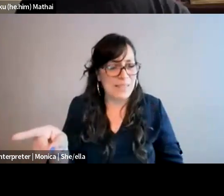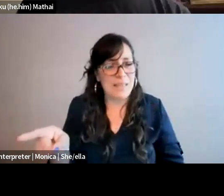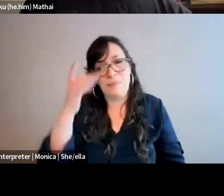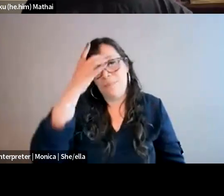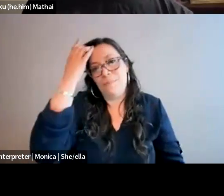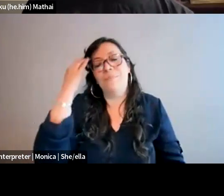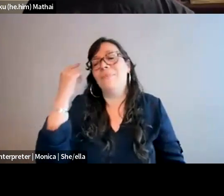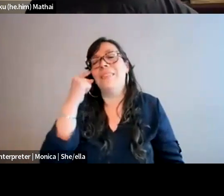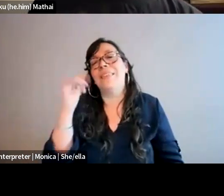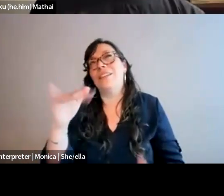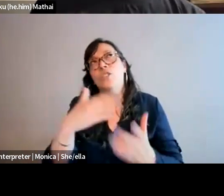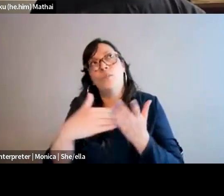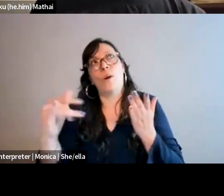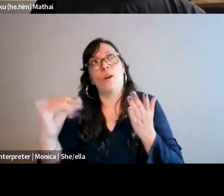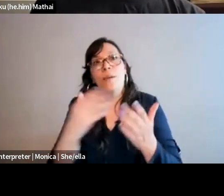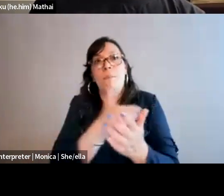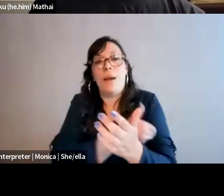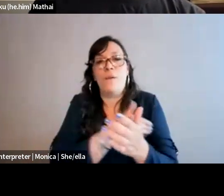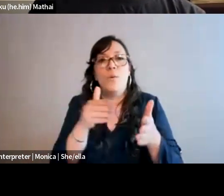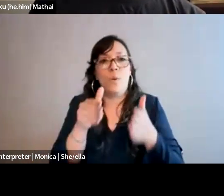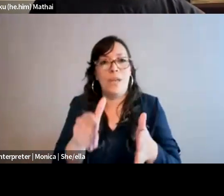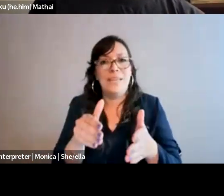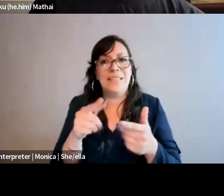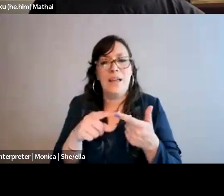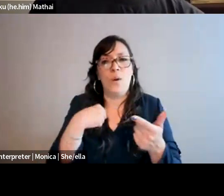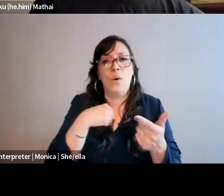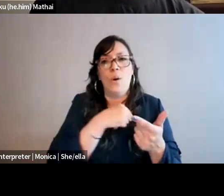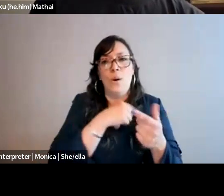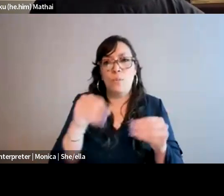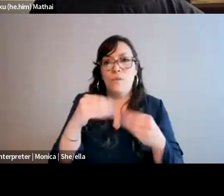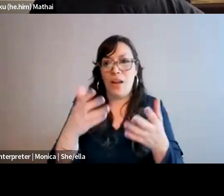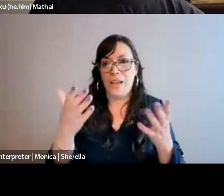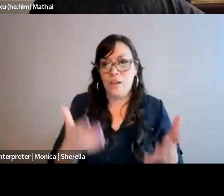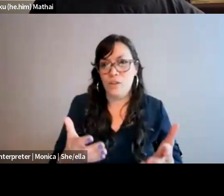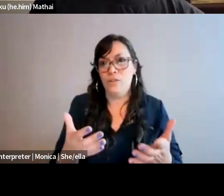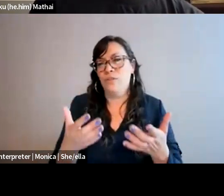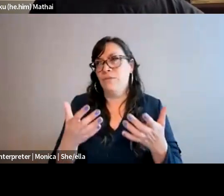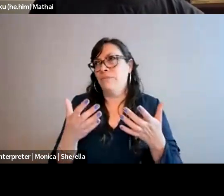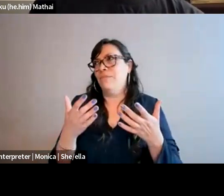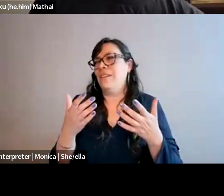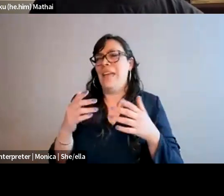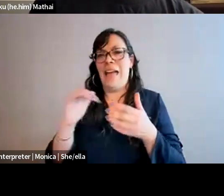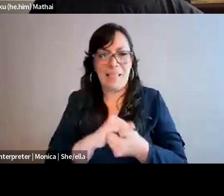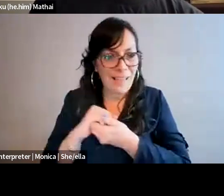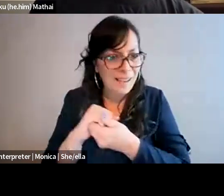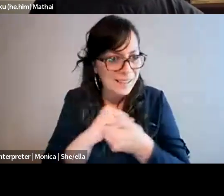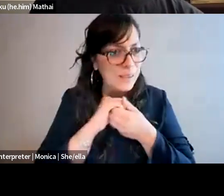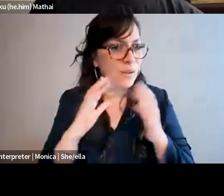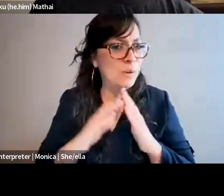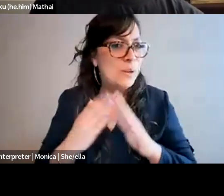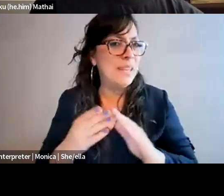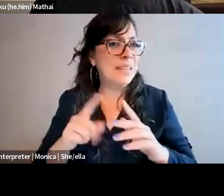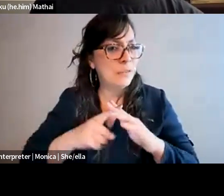this is just some of the powerful ways that providers and allies in the community can begin to